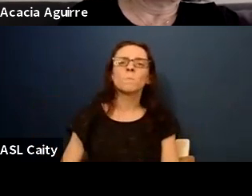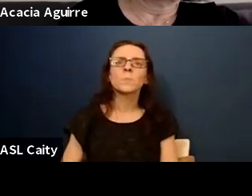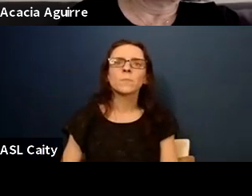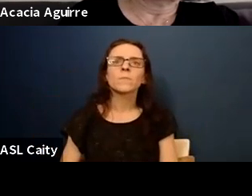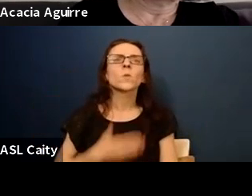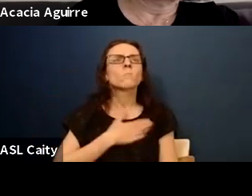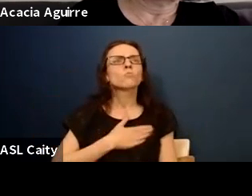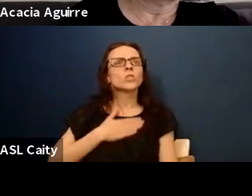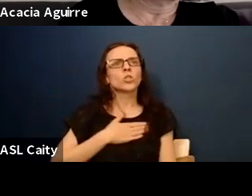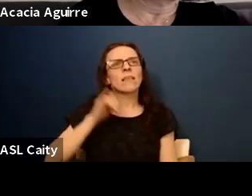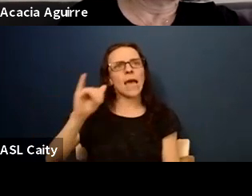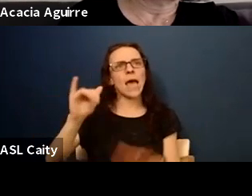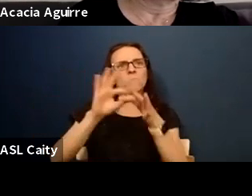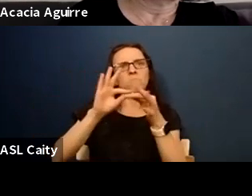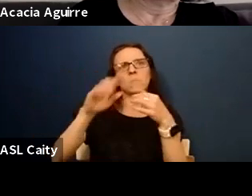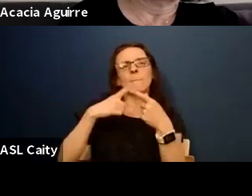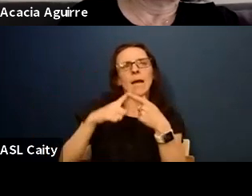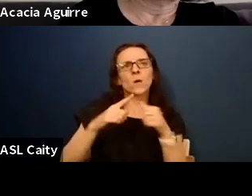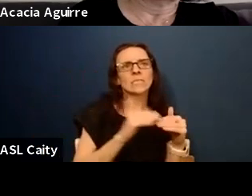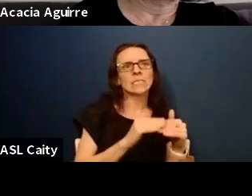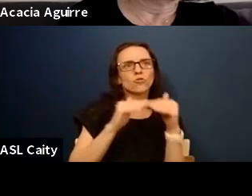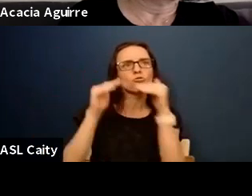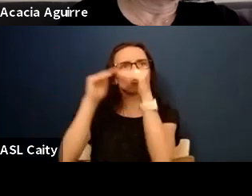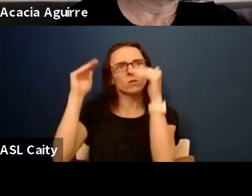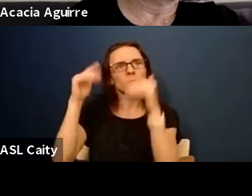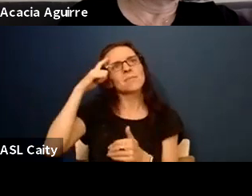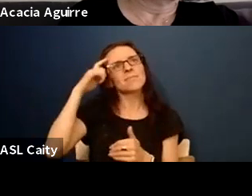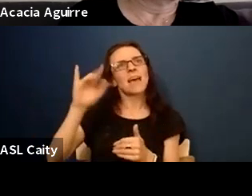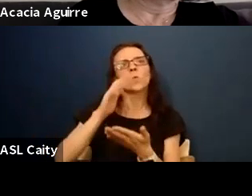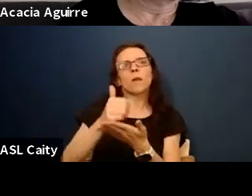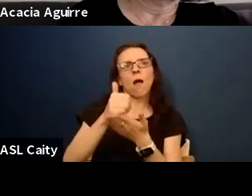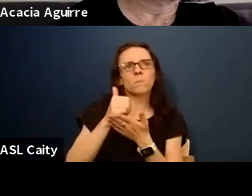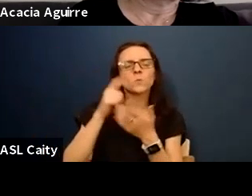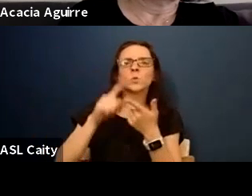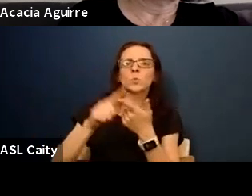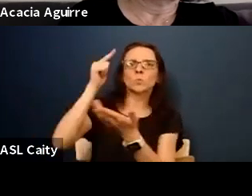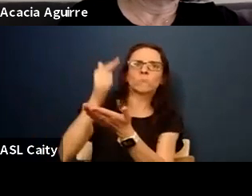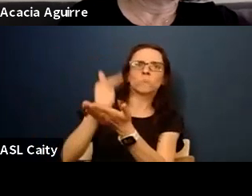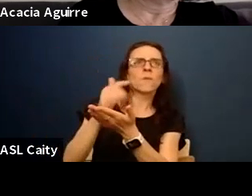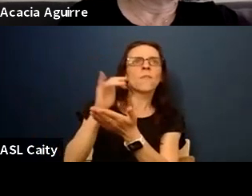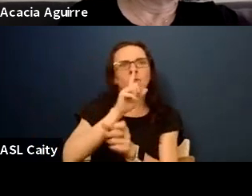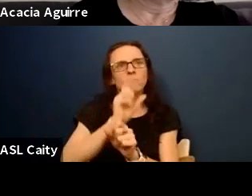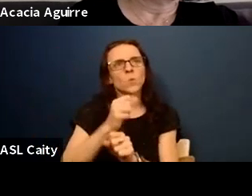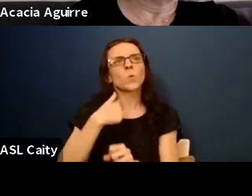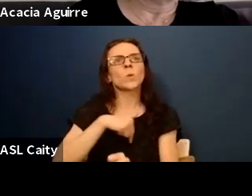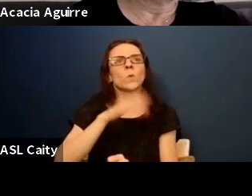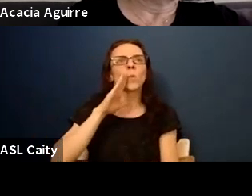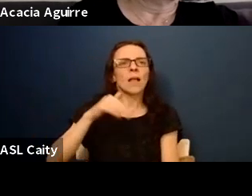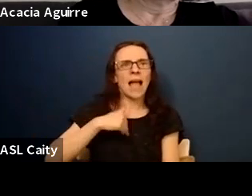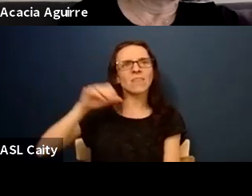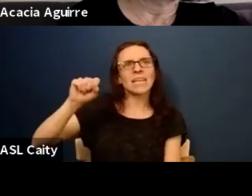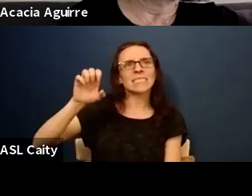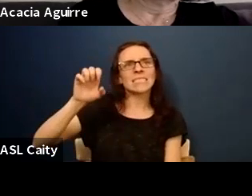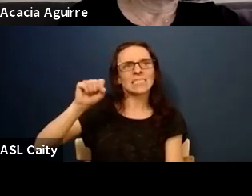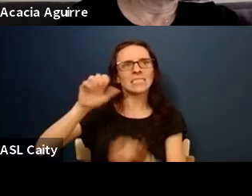on the tiers because the tiers would help to ensure that truly there is socioeconomic diversity at every end